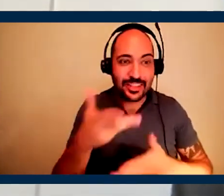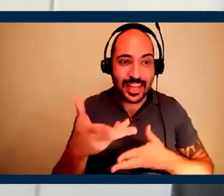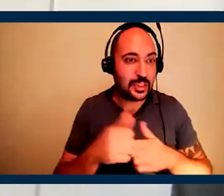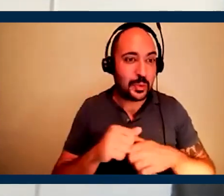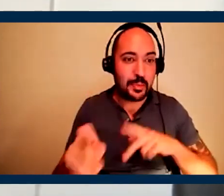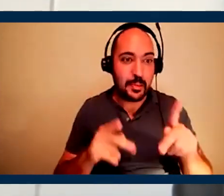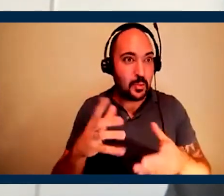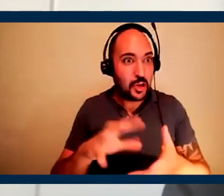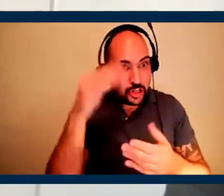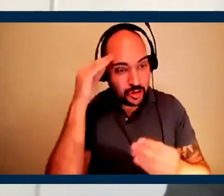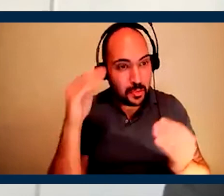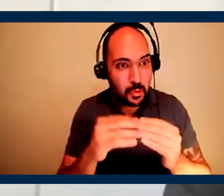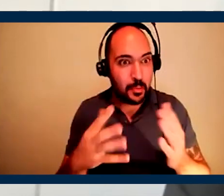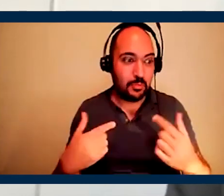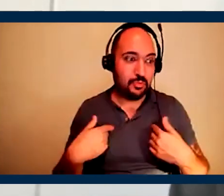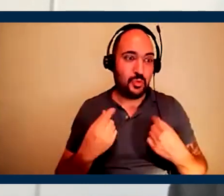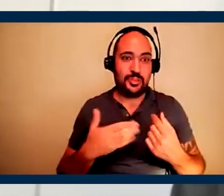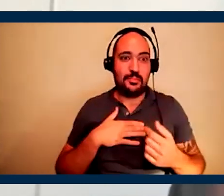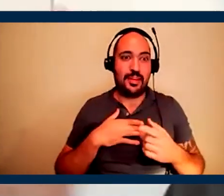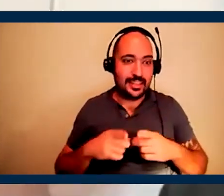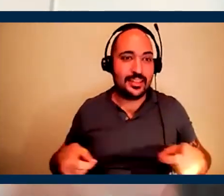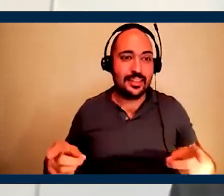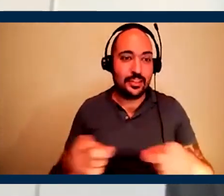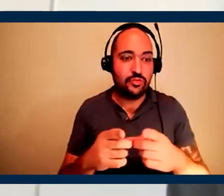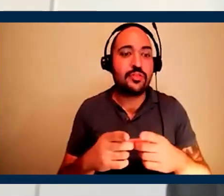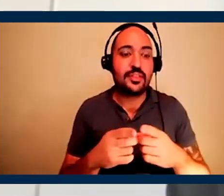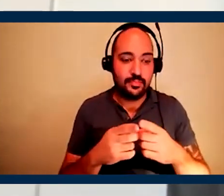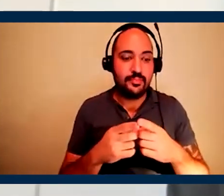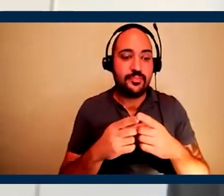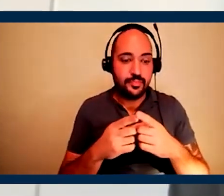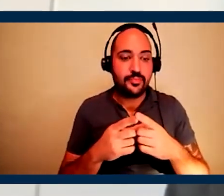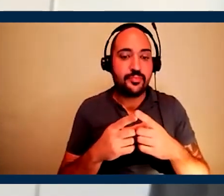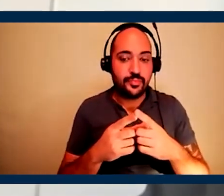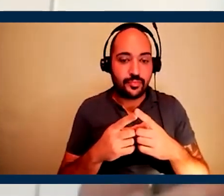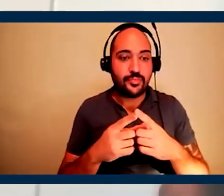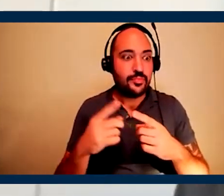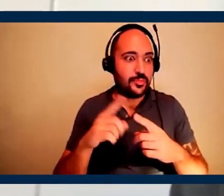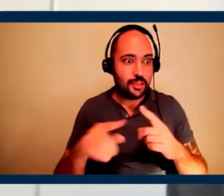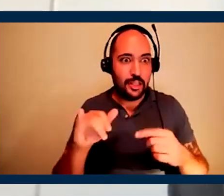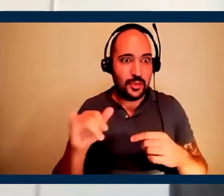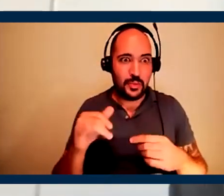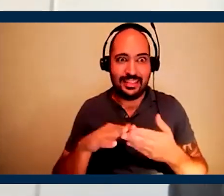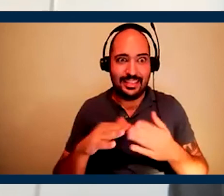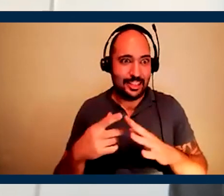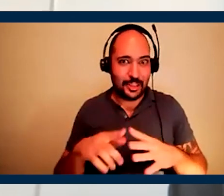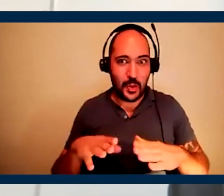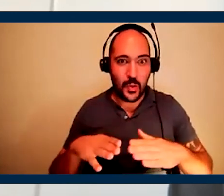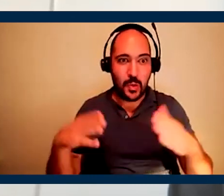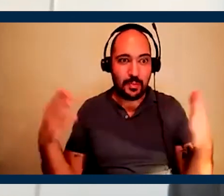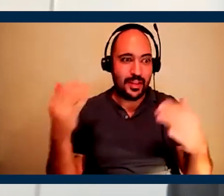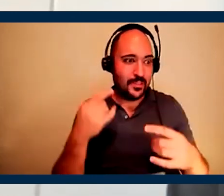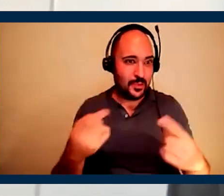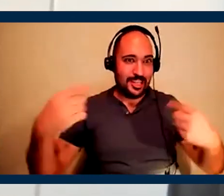learn more about what we're doing in the 54th, you can definitely get at me there. But also, the Capitol is starting to open up. We're lifting restrictions. So if you find yourself in